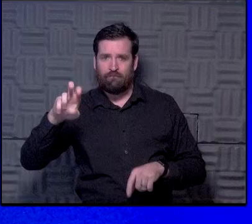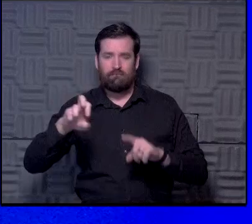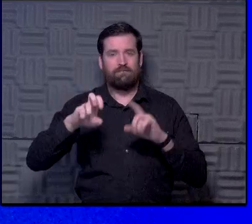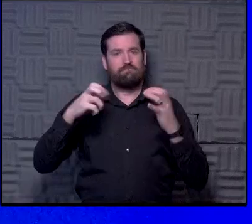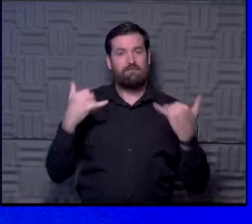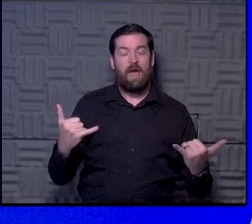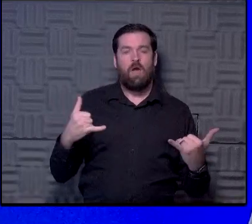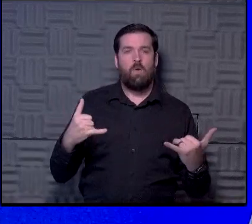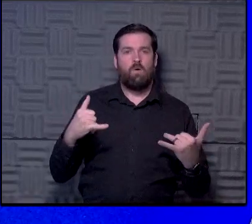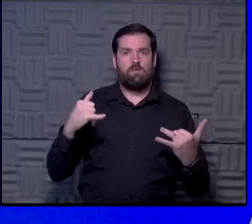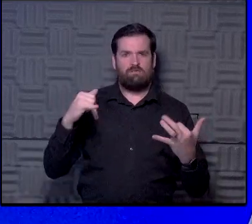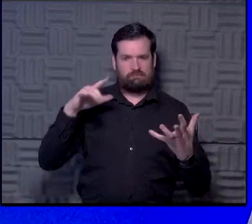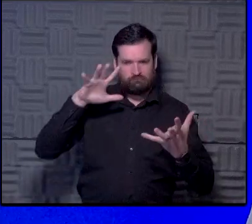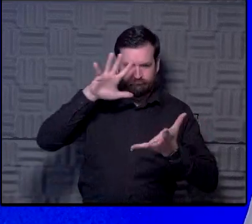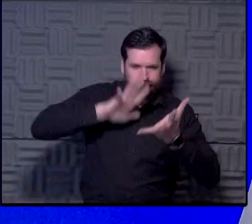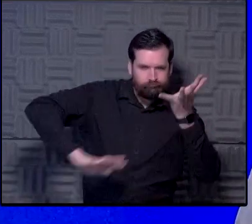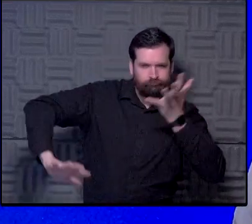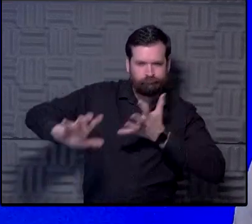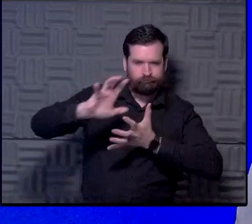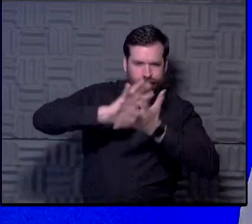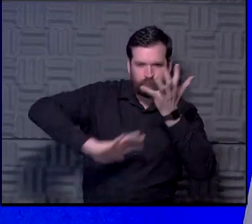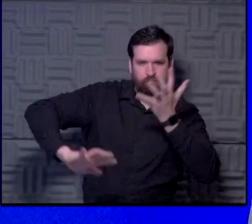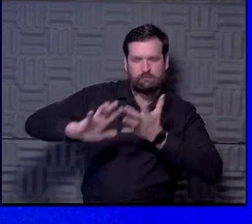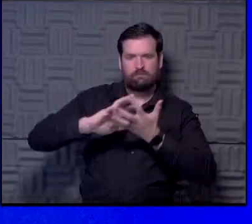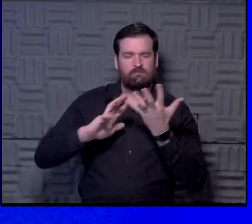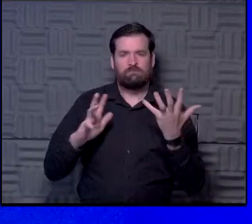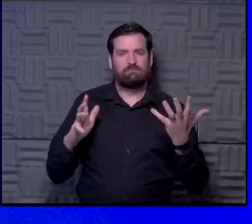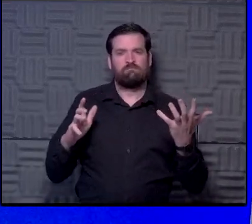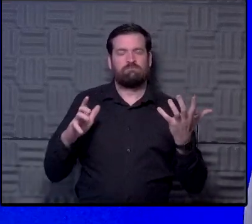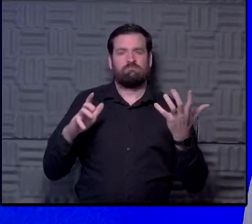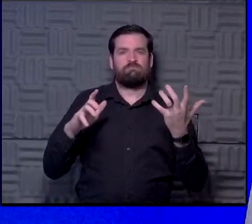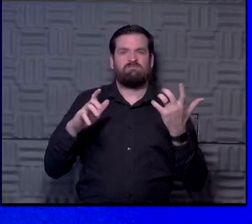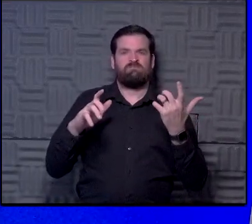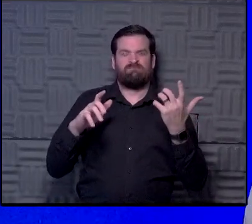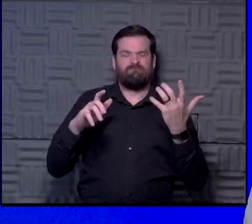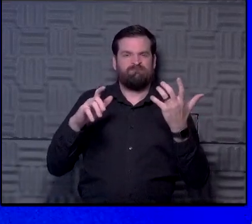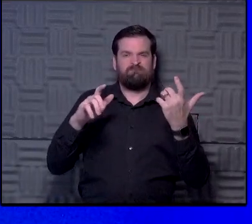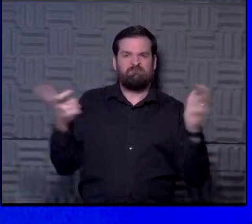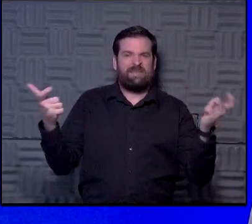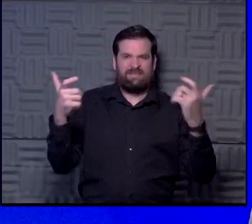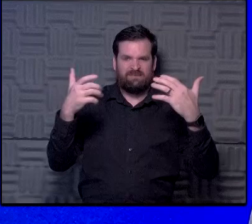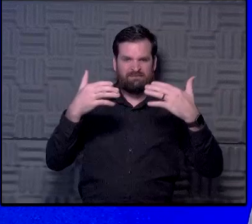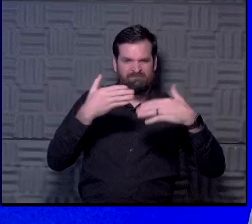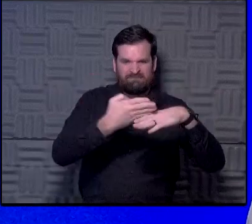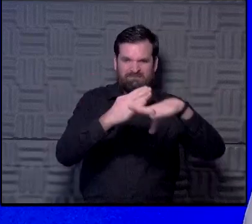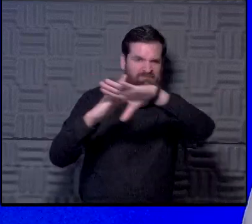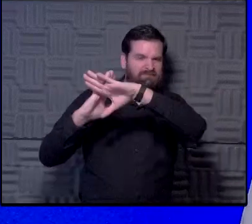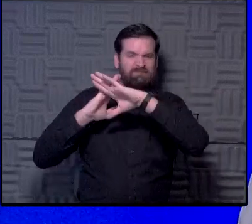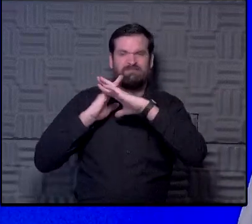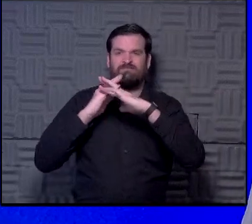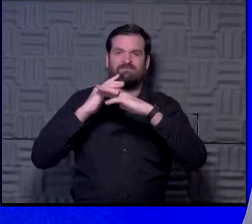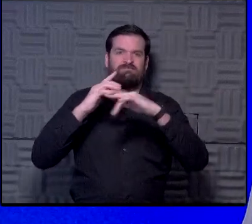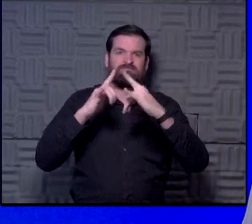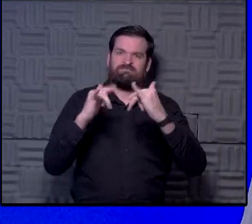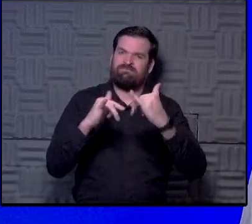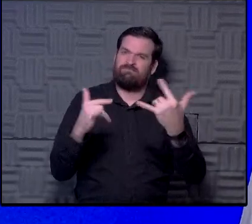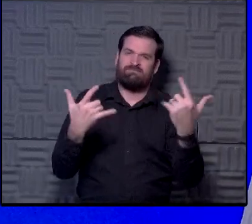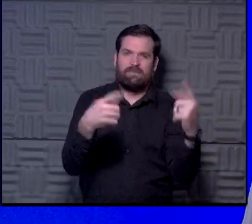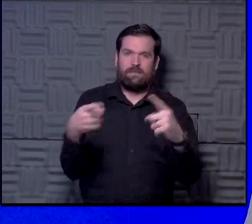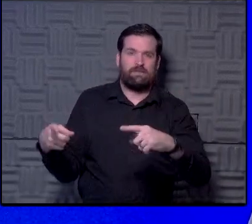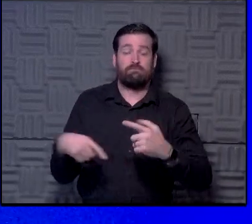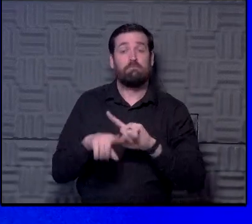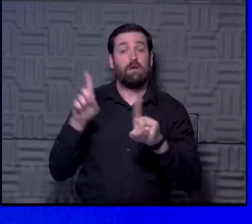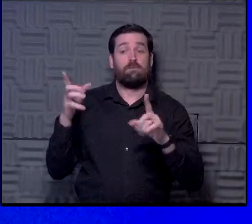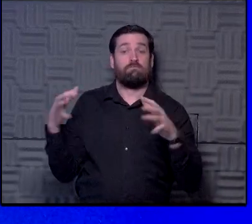this amalgamation of just this huge blue wave of everything going on at once. Yeah, at once. But I think importantly to